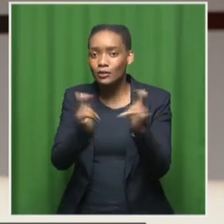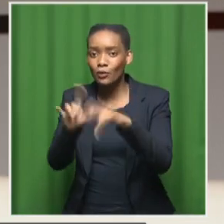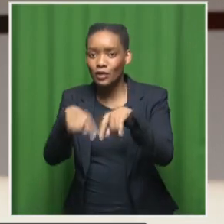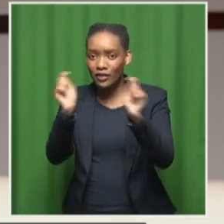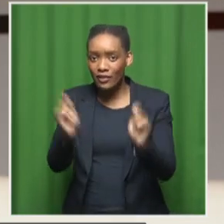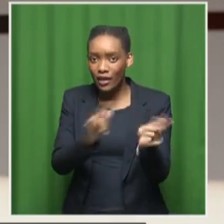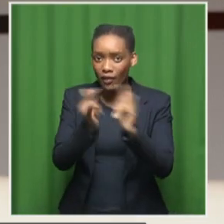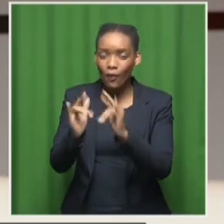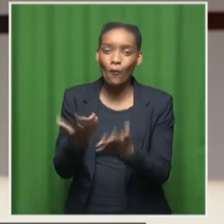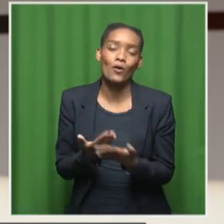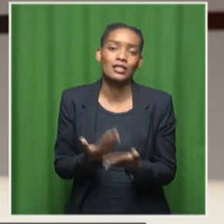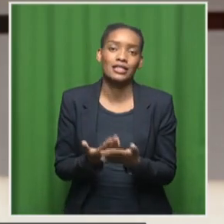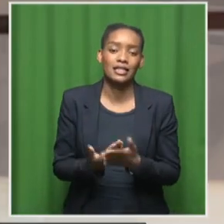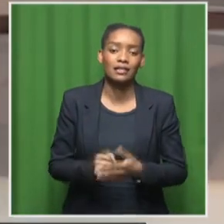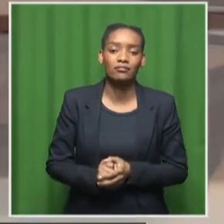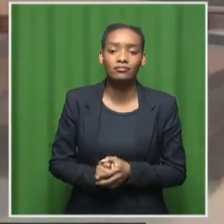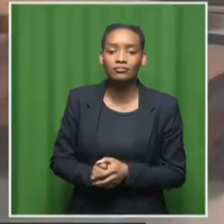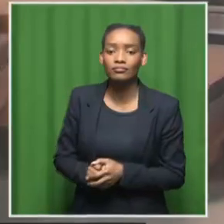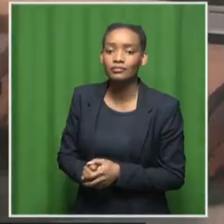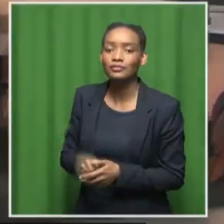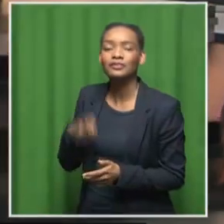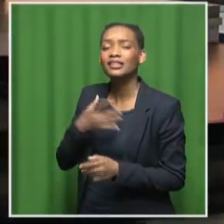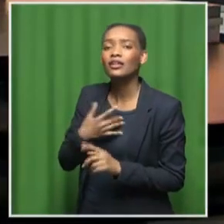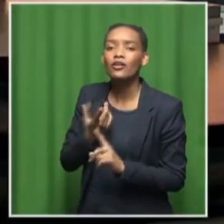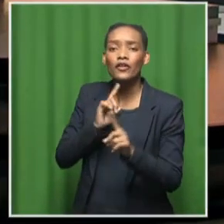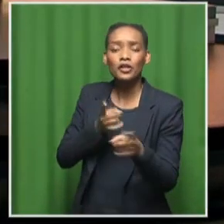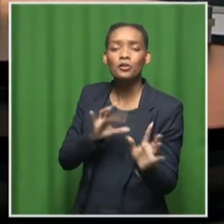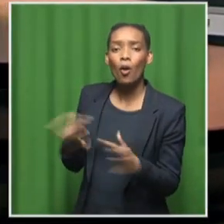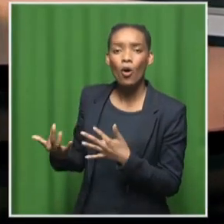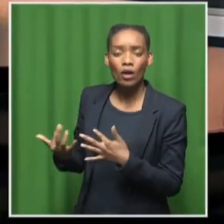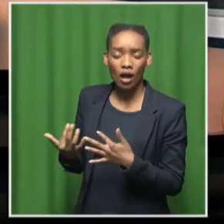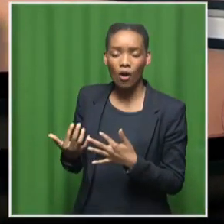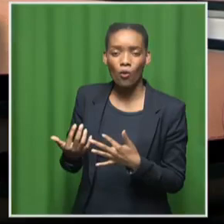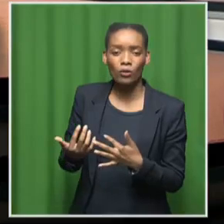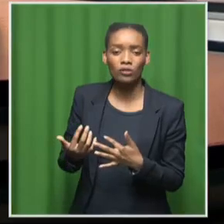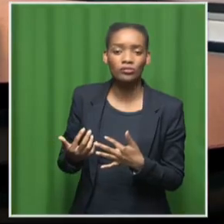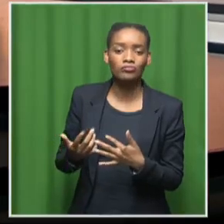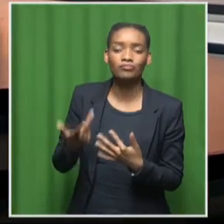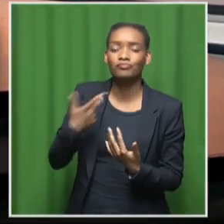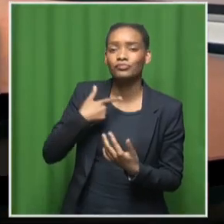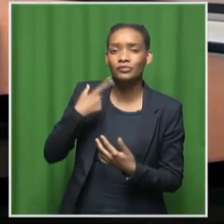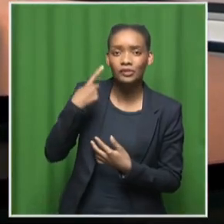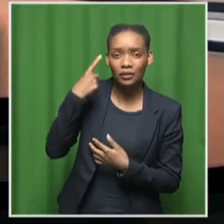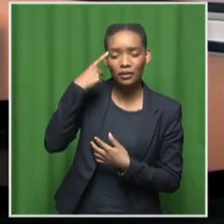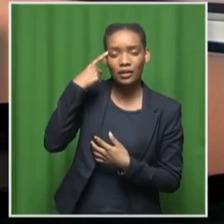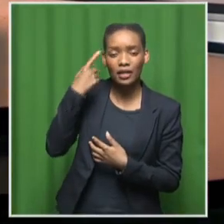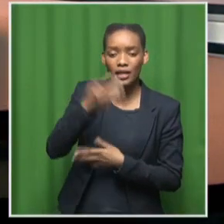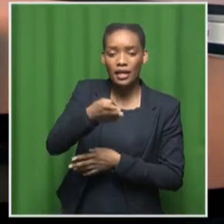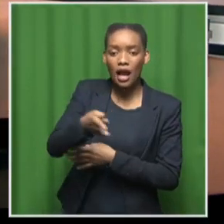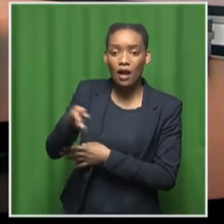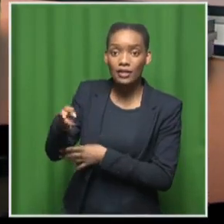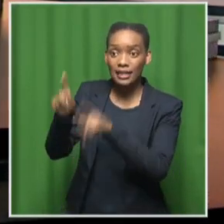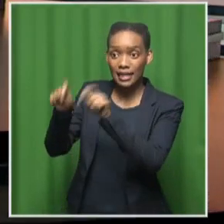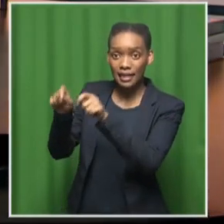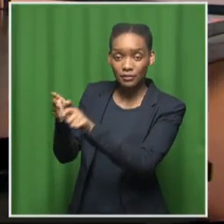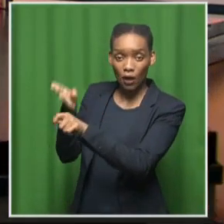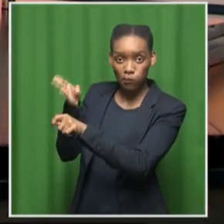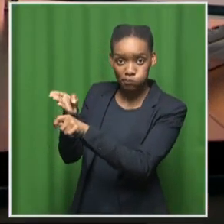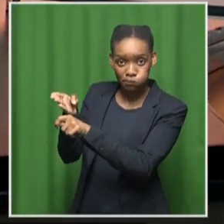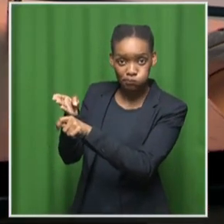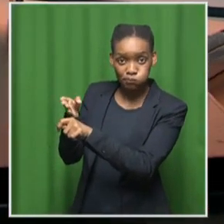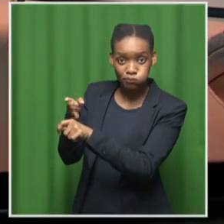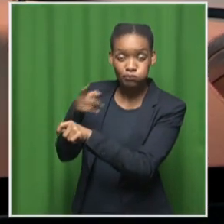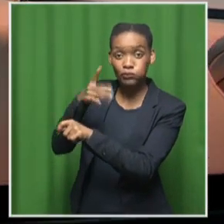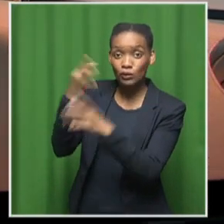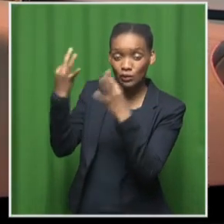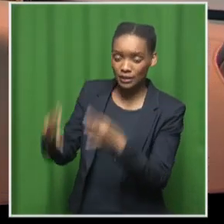which we can do that. So how is the response? I mean, just looking at the attendance in Cape Town, did it inform your